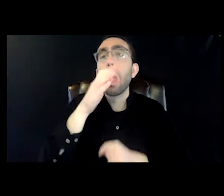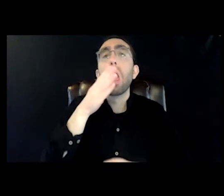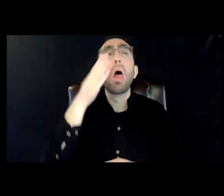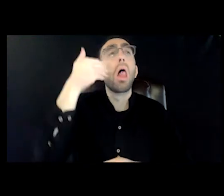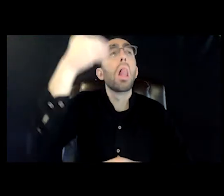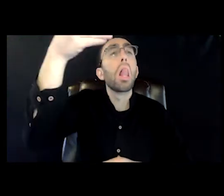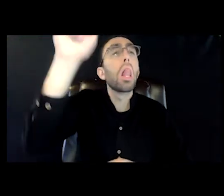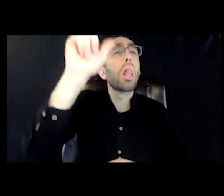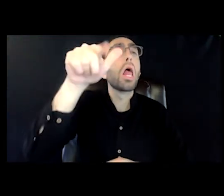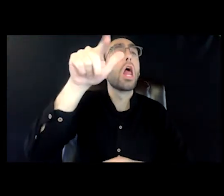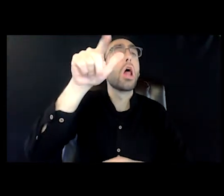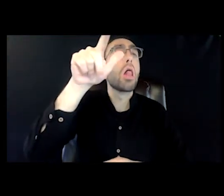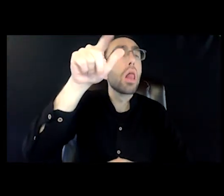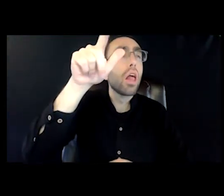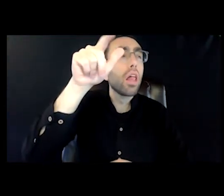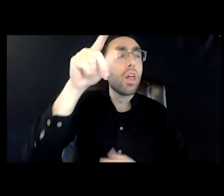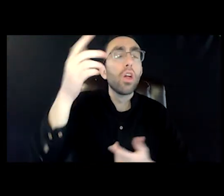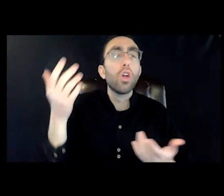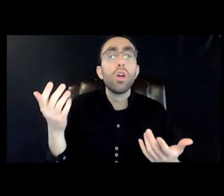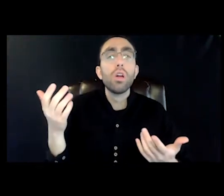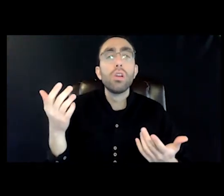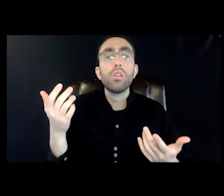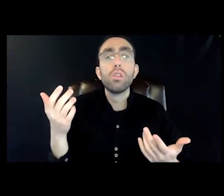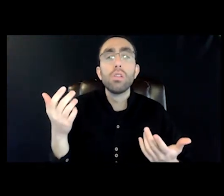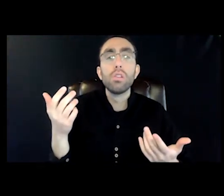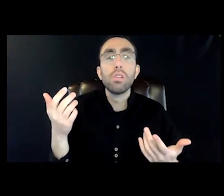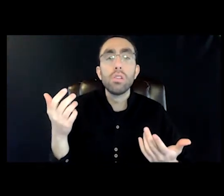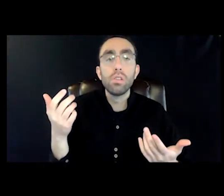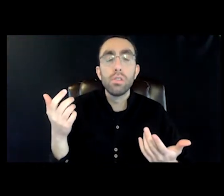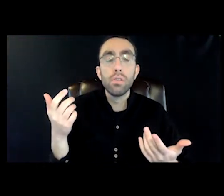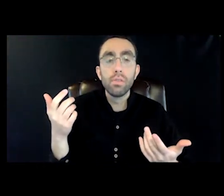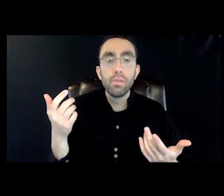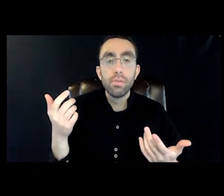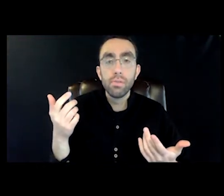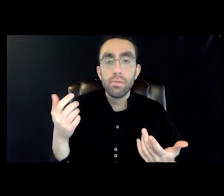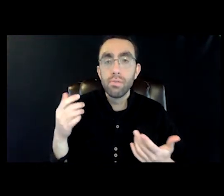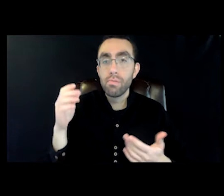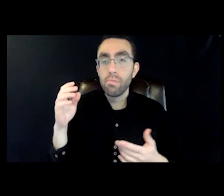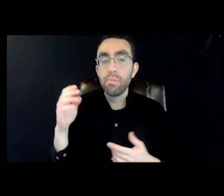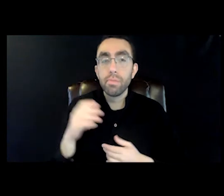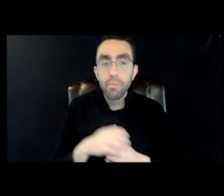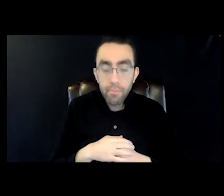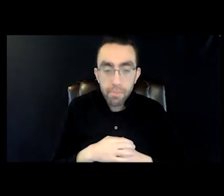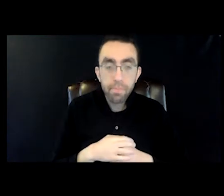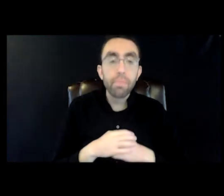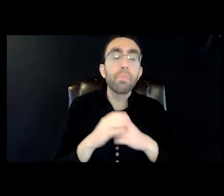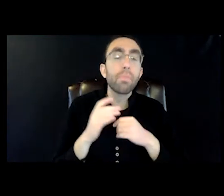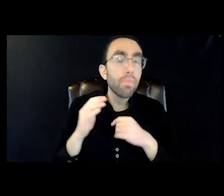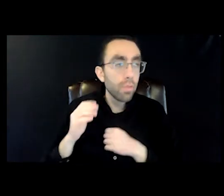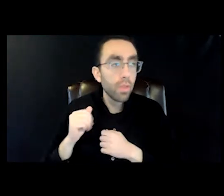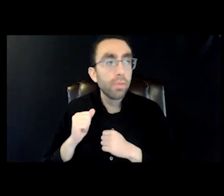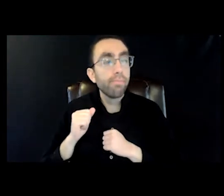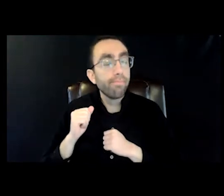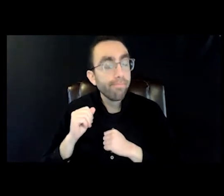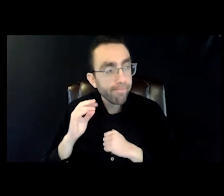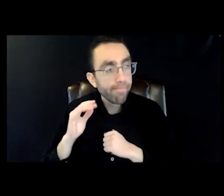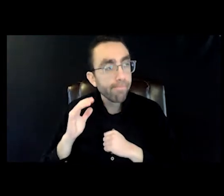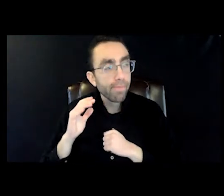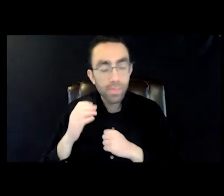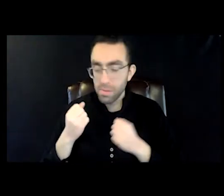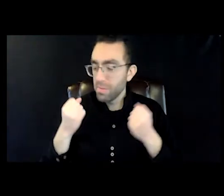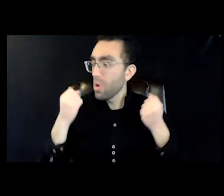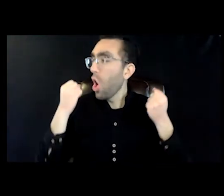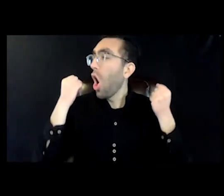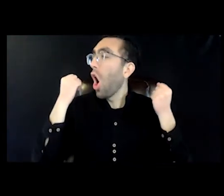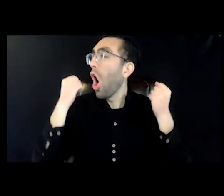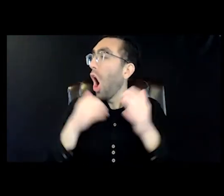particular, which is happening gradually, has been a really strategic thing for us to think about climate change as something that's happening in the future